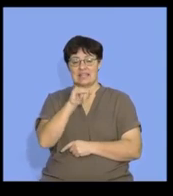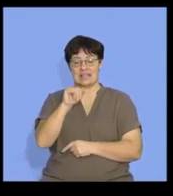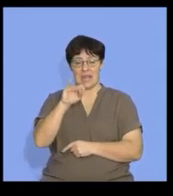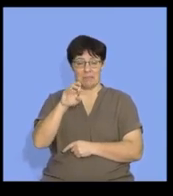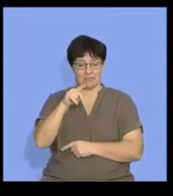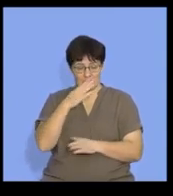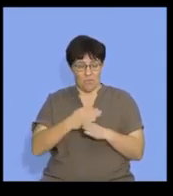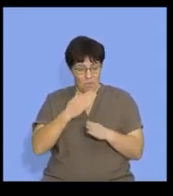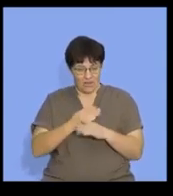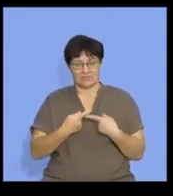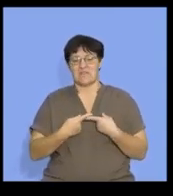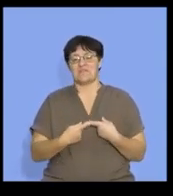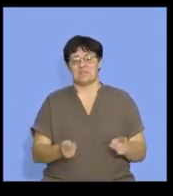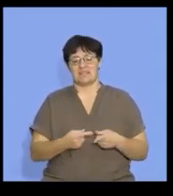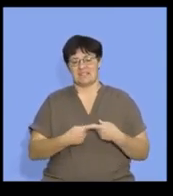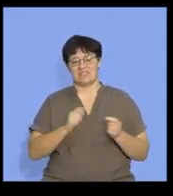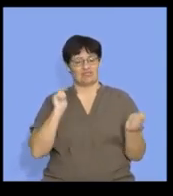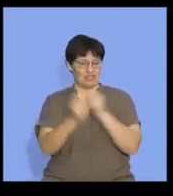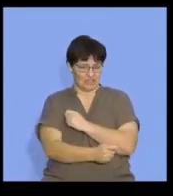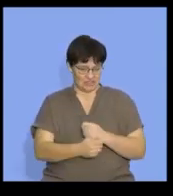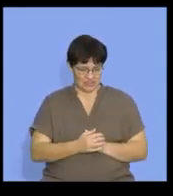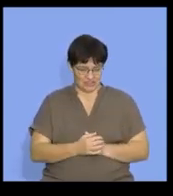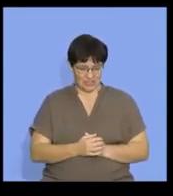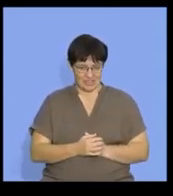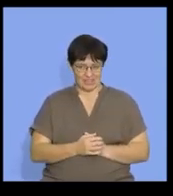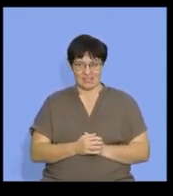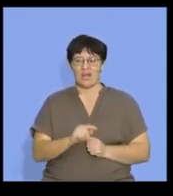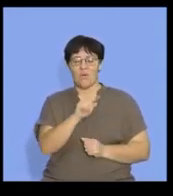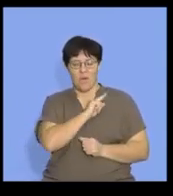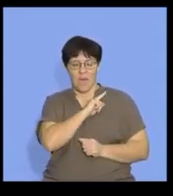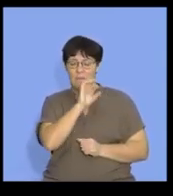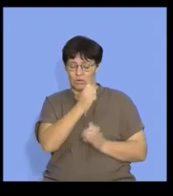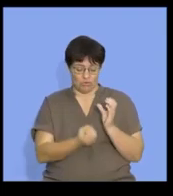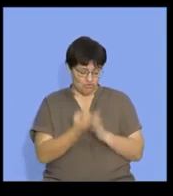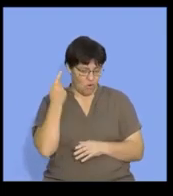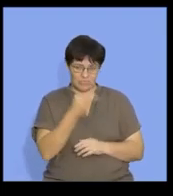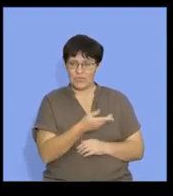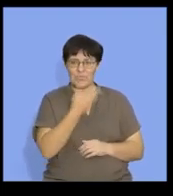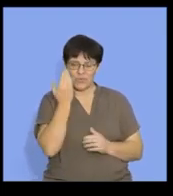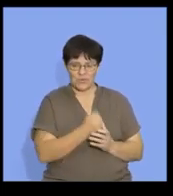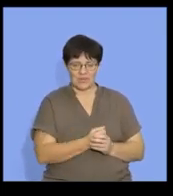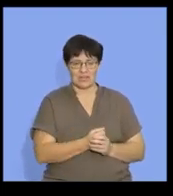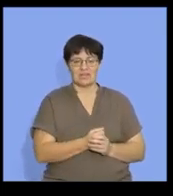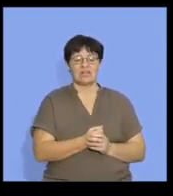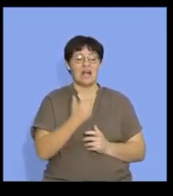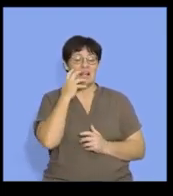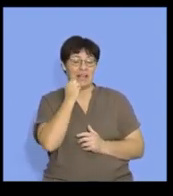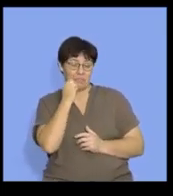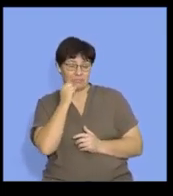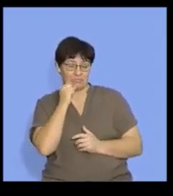work. And here you're going to see, explain why mold did not grow. The lemon juice